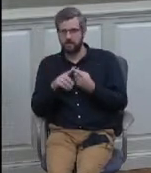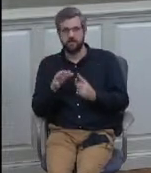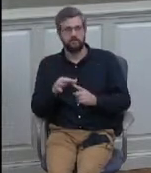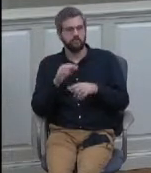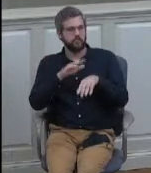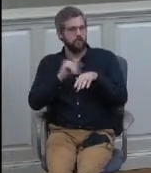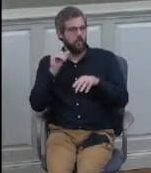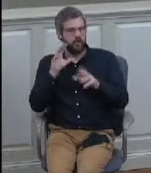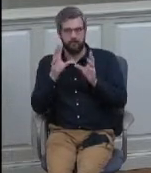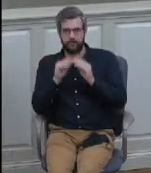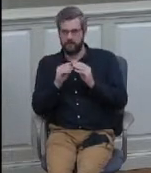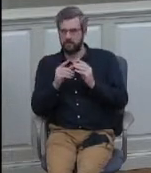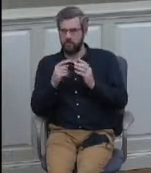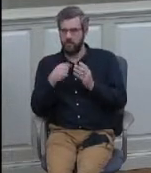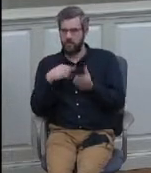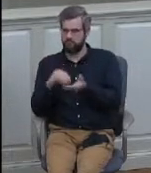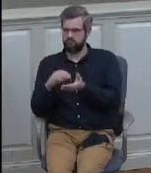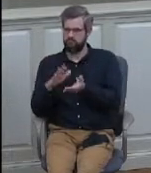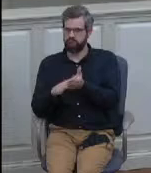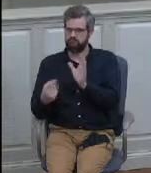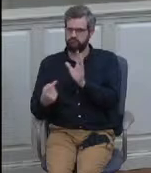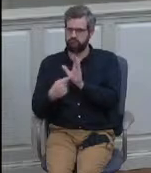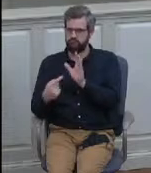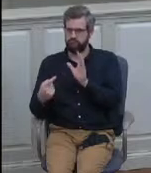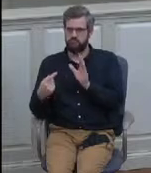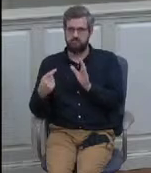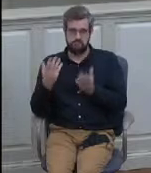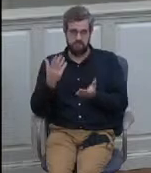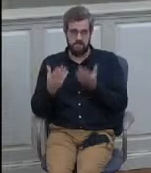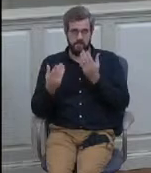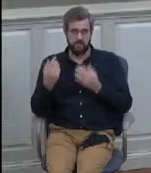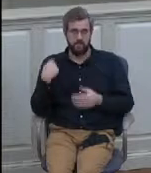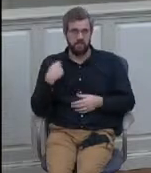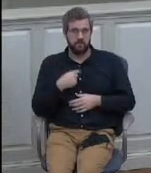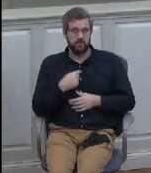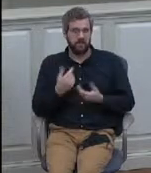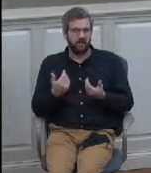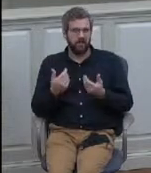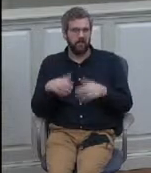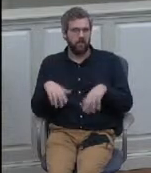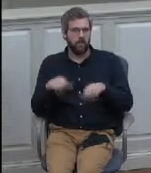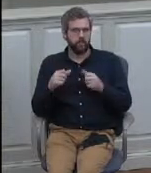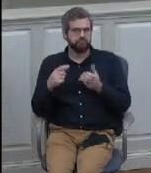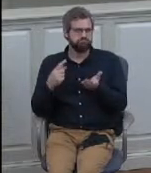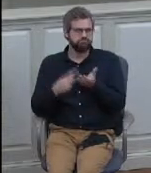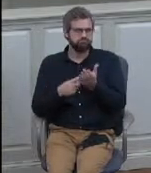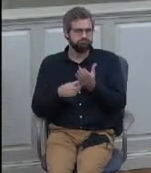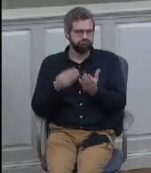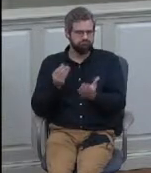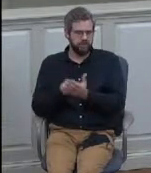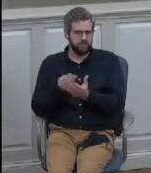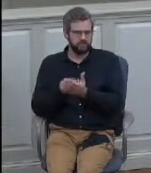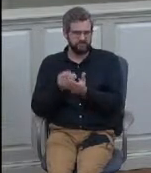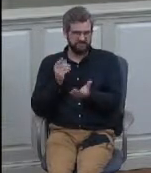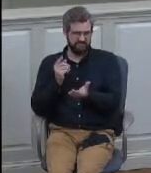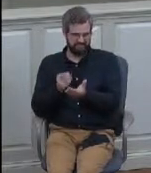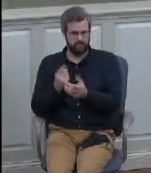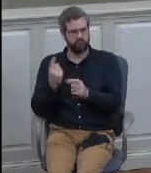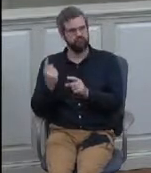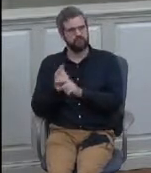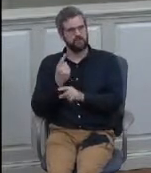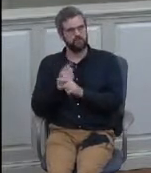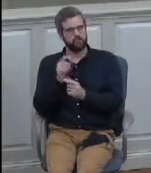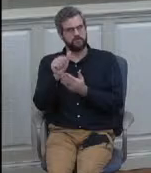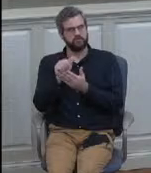talk about it. So I'm pointing that out to you that we may have budget discussion on there as a regular agenda